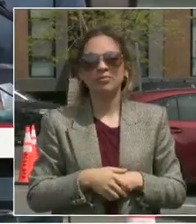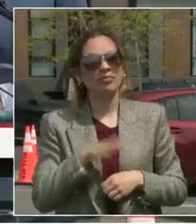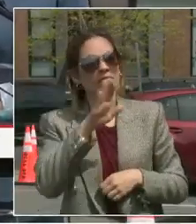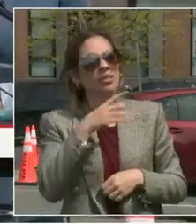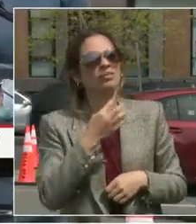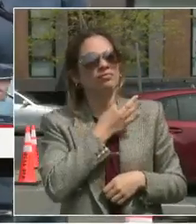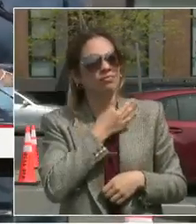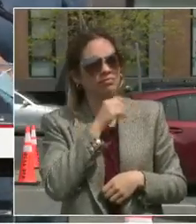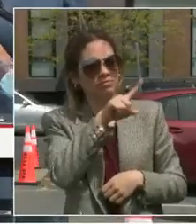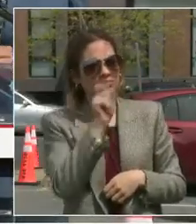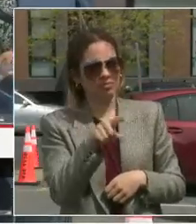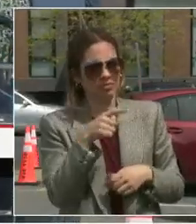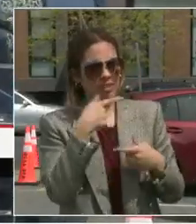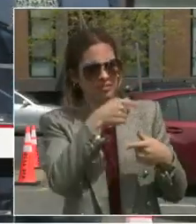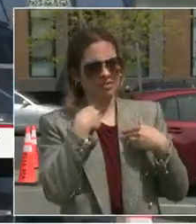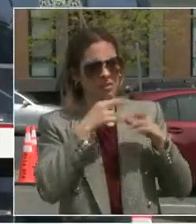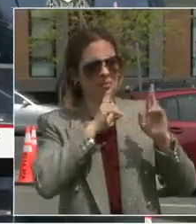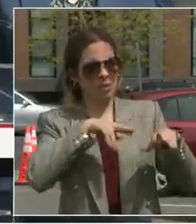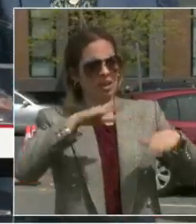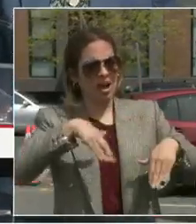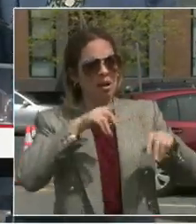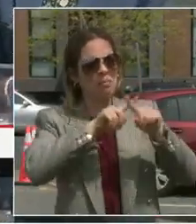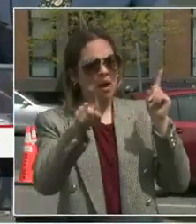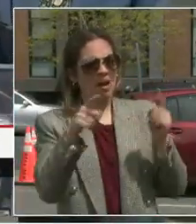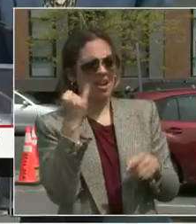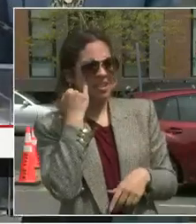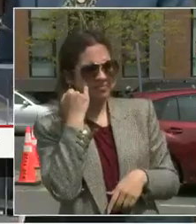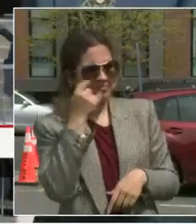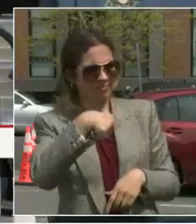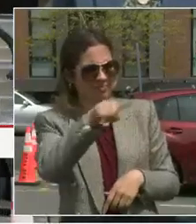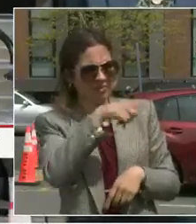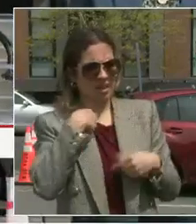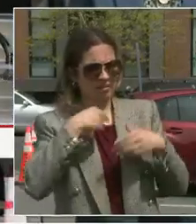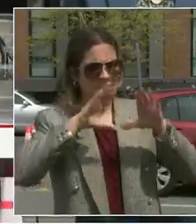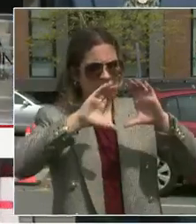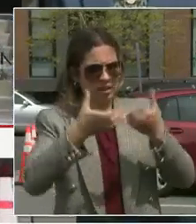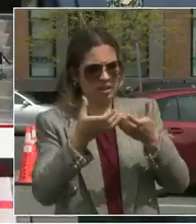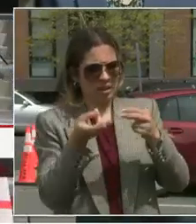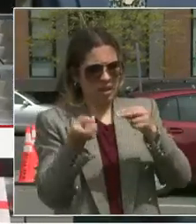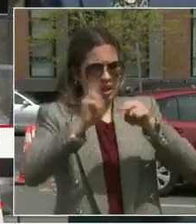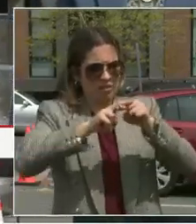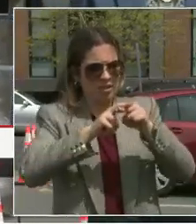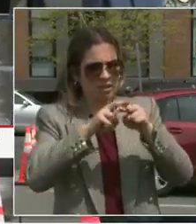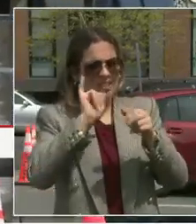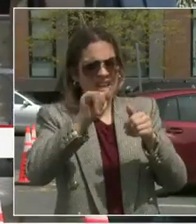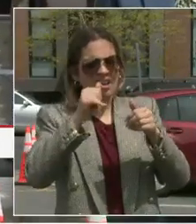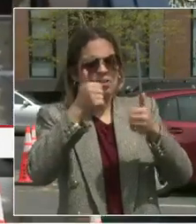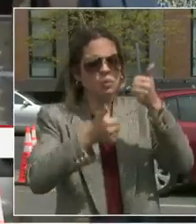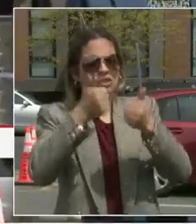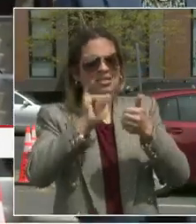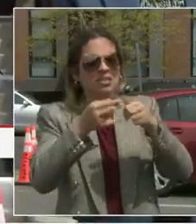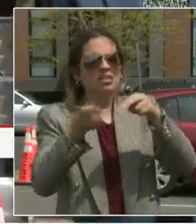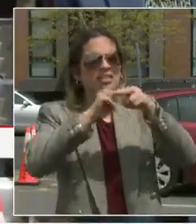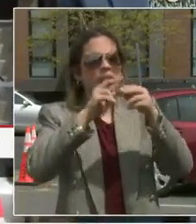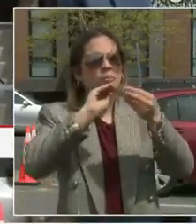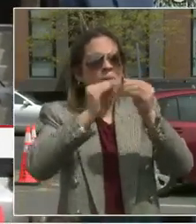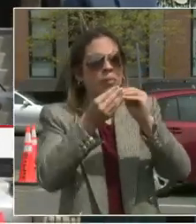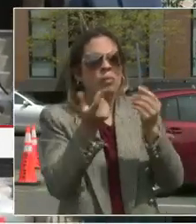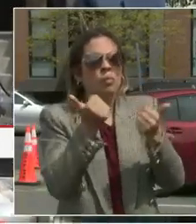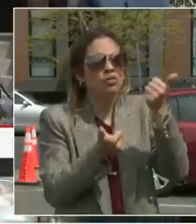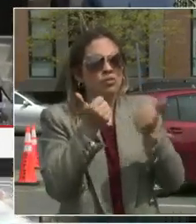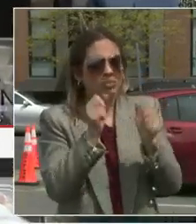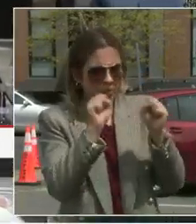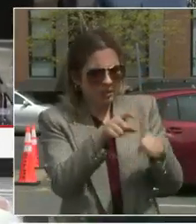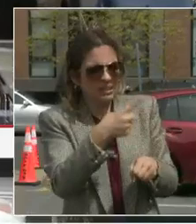report yet, so I'm wondering, were there any categories that went up, and which ones were they, if there were? And can you tell us about unaccompanied youth